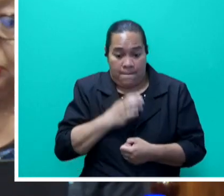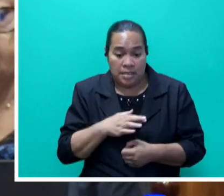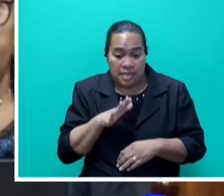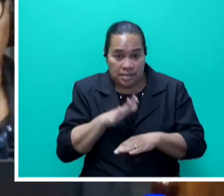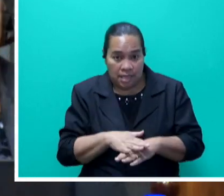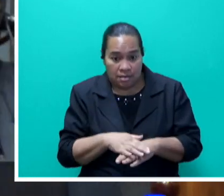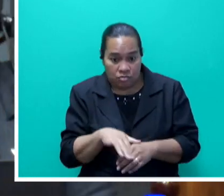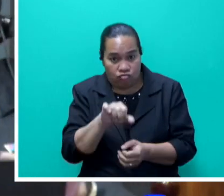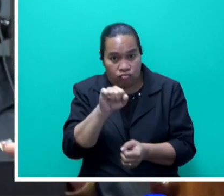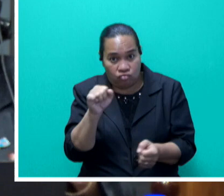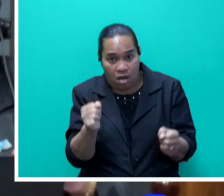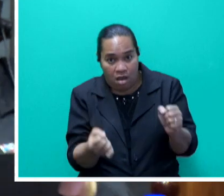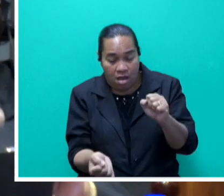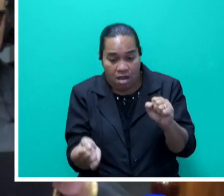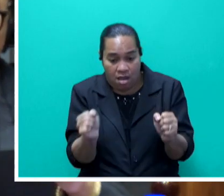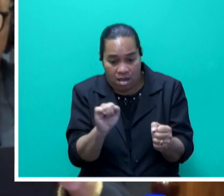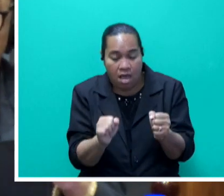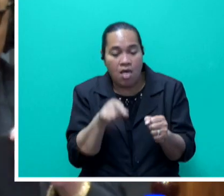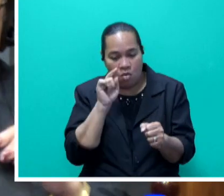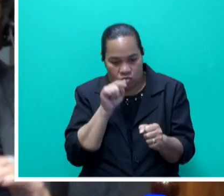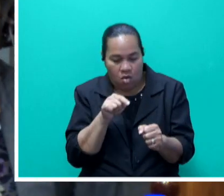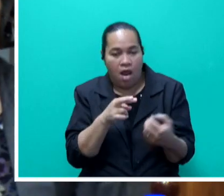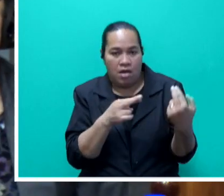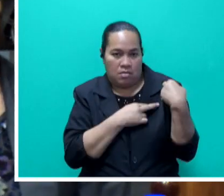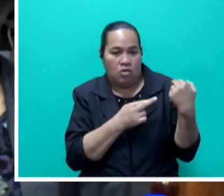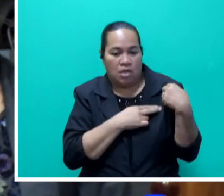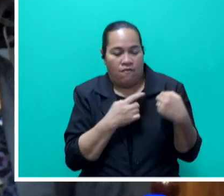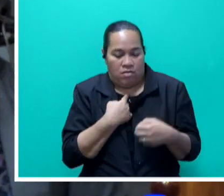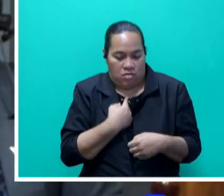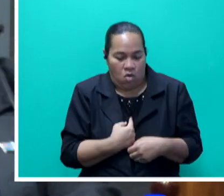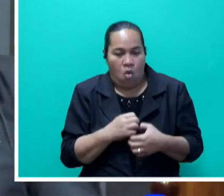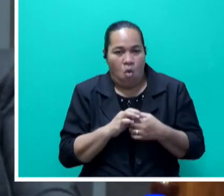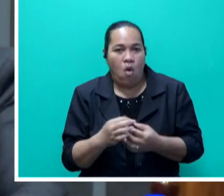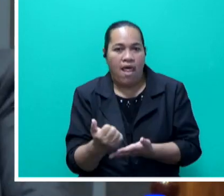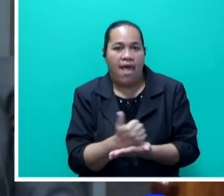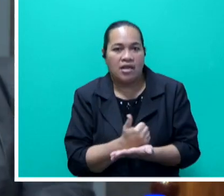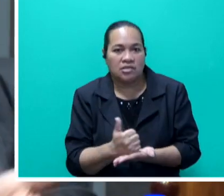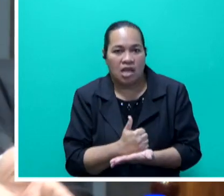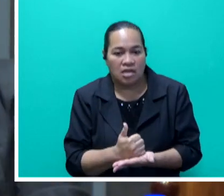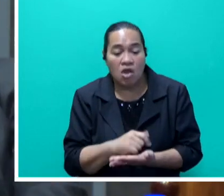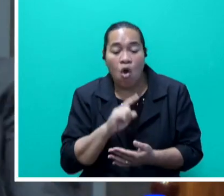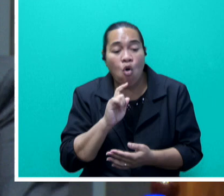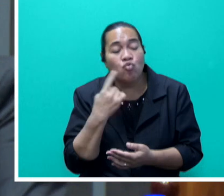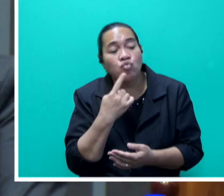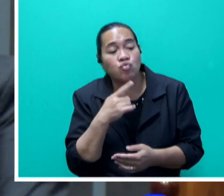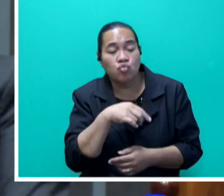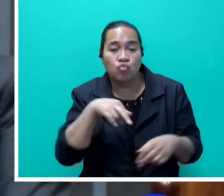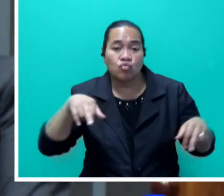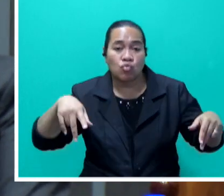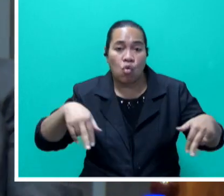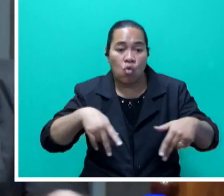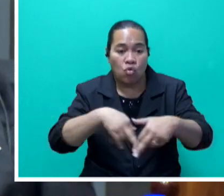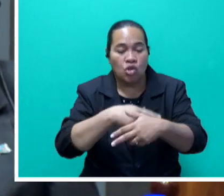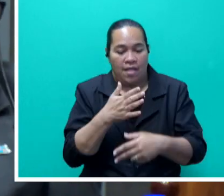Honourable Speaker, that person is actually responsible for his or her action. And when he is crossing the road, they're responsible for their